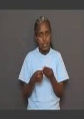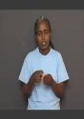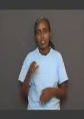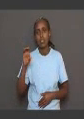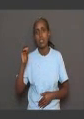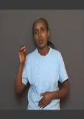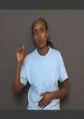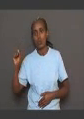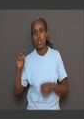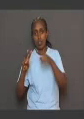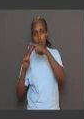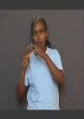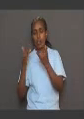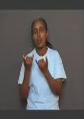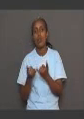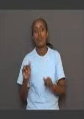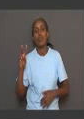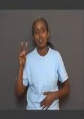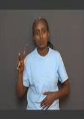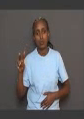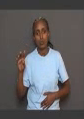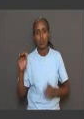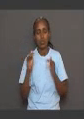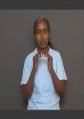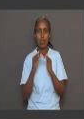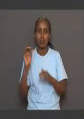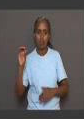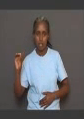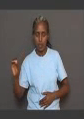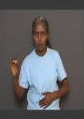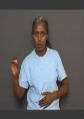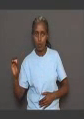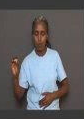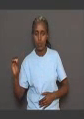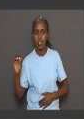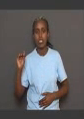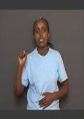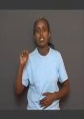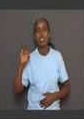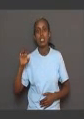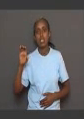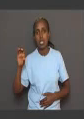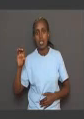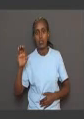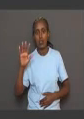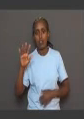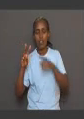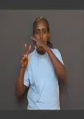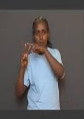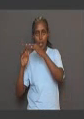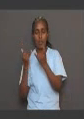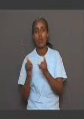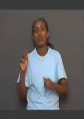Since the cosine of pi over 2 is 0, the secant of